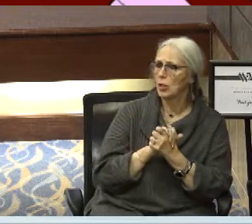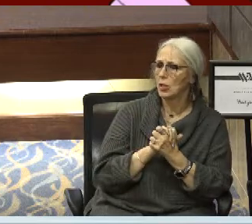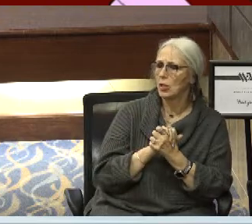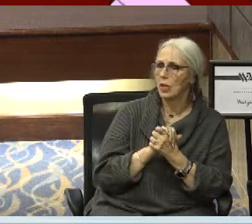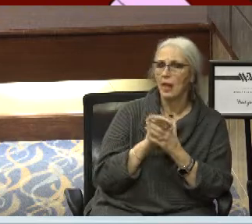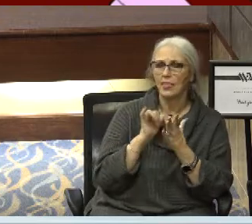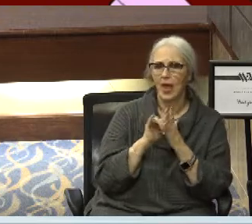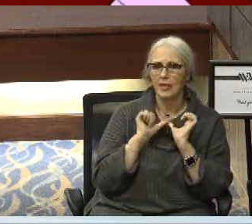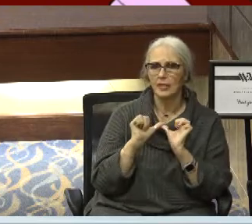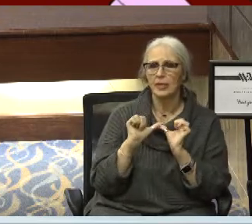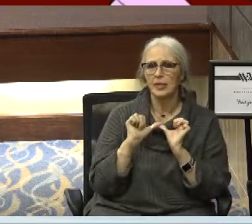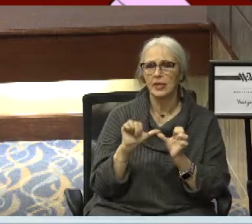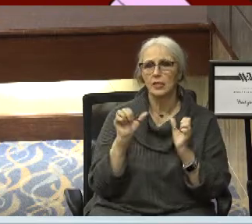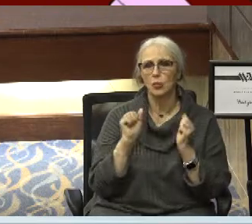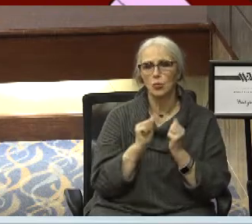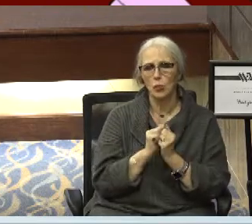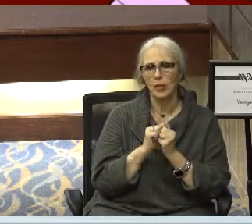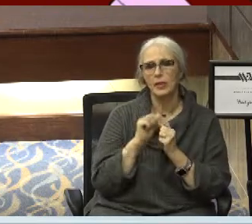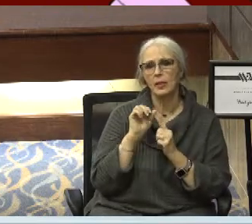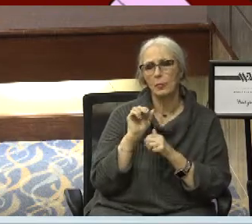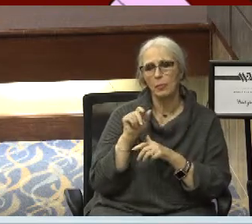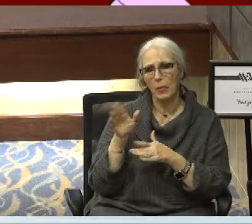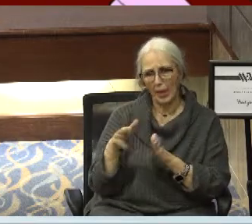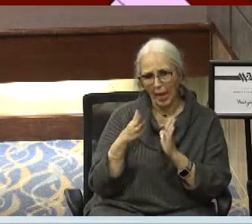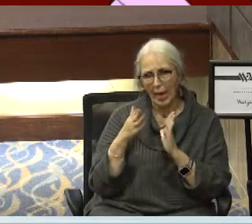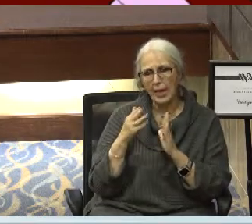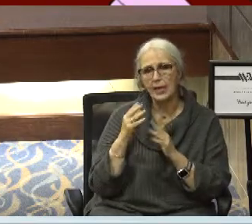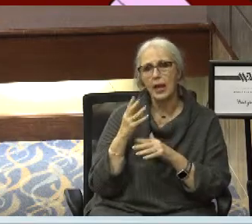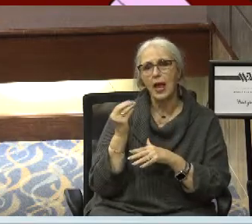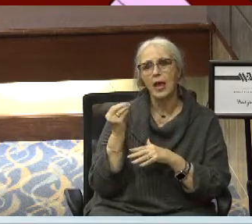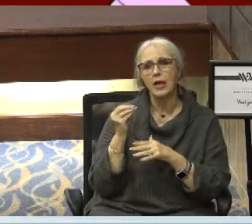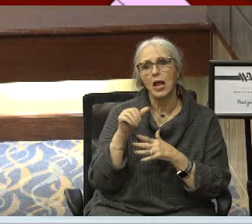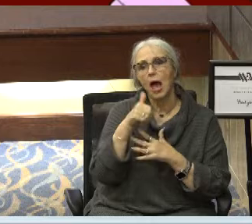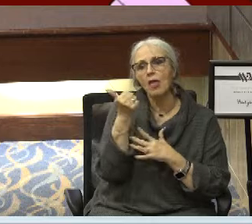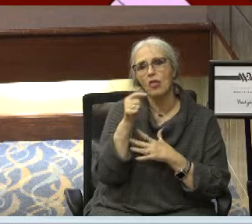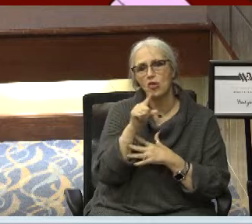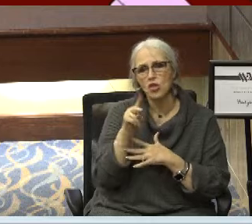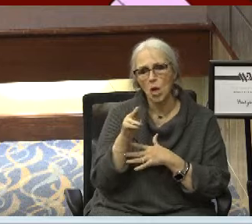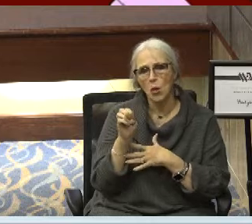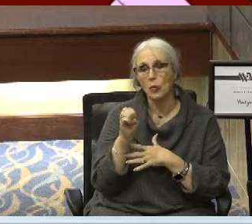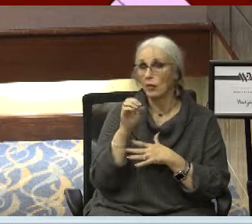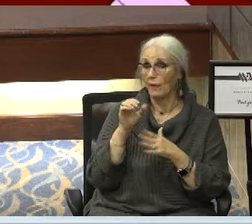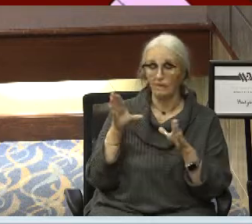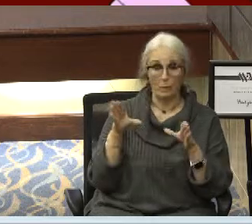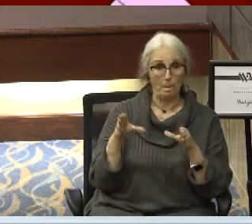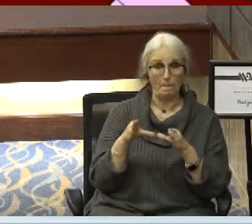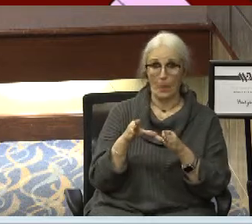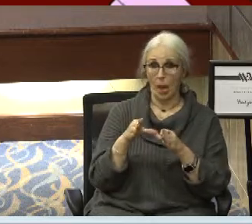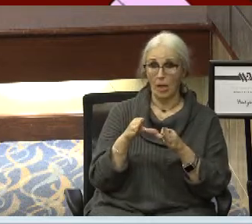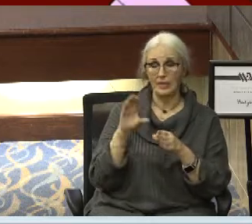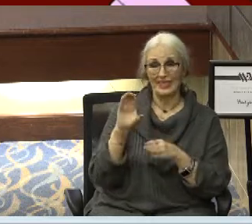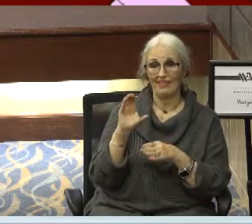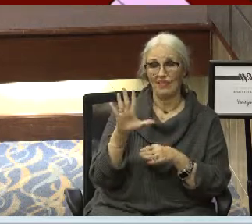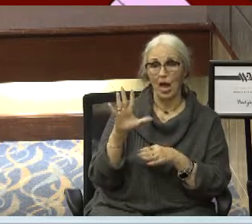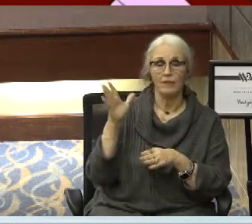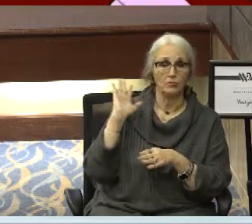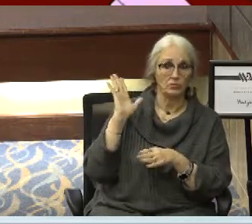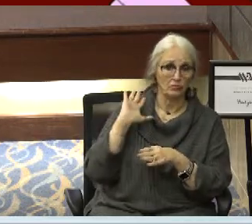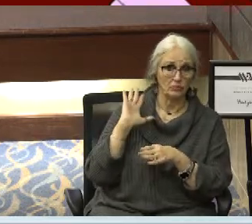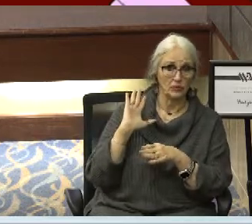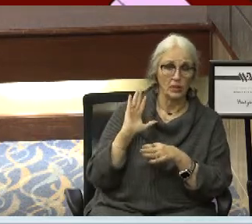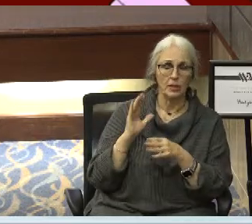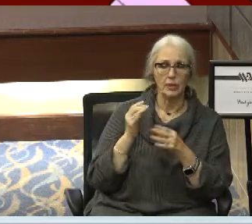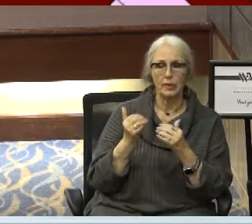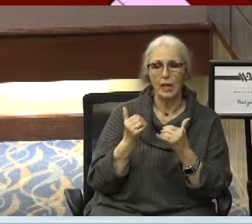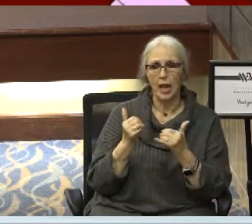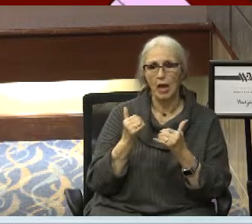is consistent with the LaSalle Avenue plan and consistent with other rezonings. This whole block used to be C5 and was recently, in